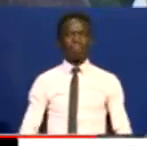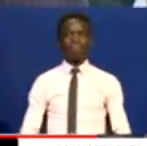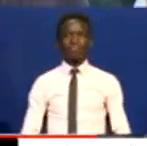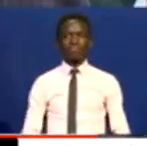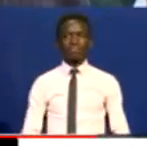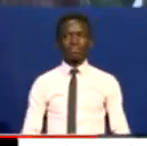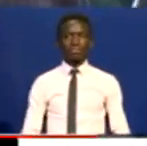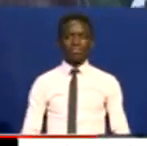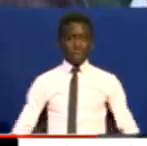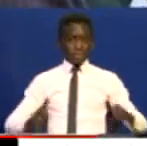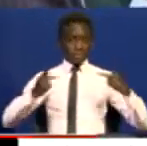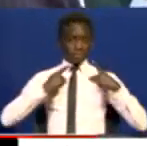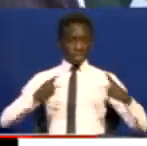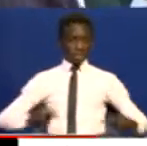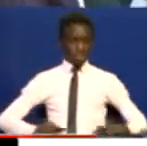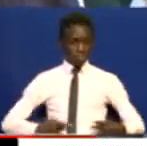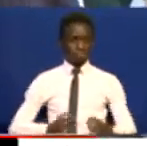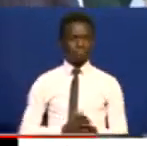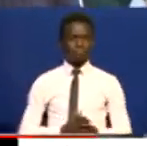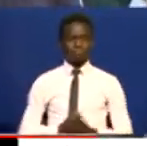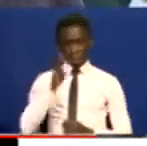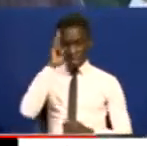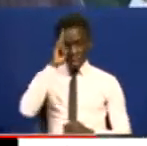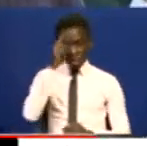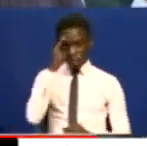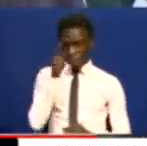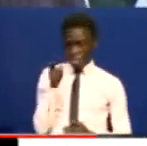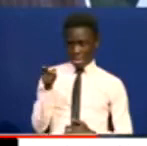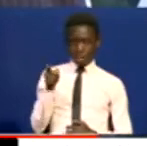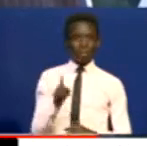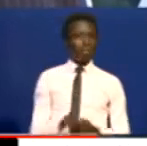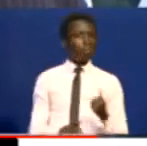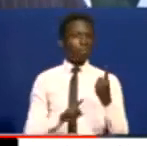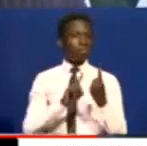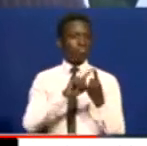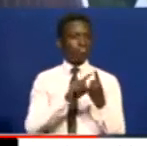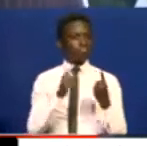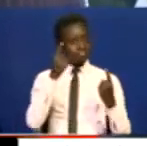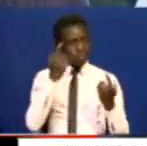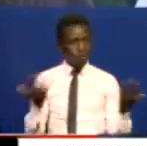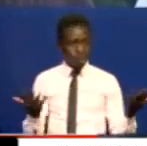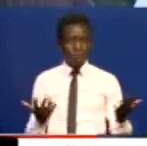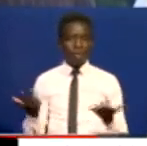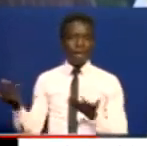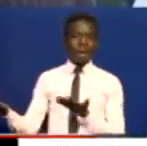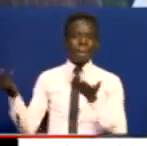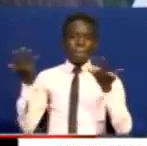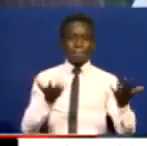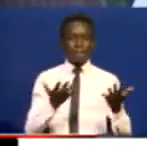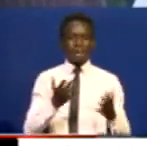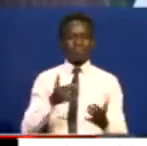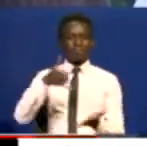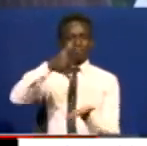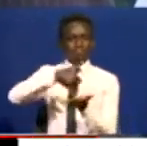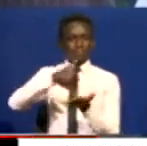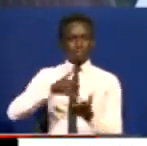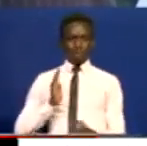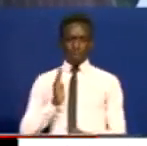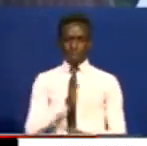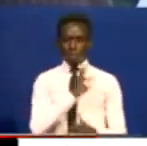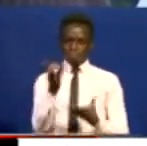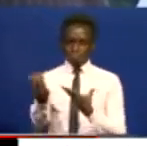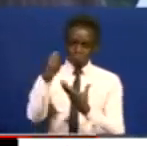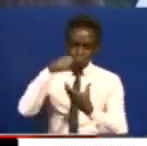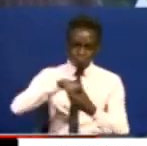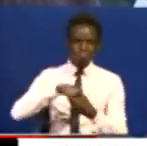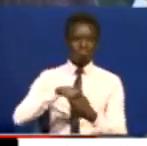And physically. The purpose of this one was to bring on board our various stakeholders in